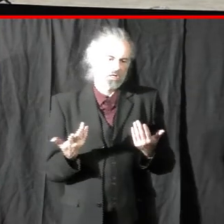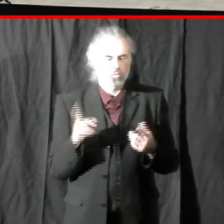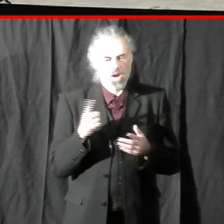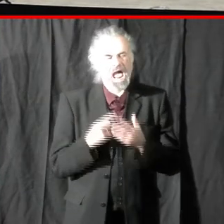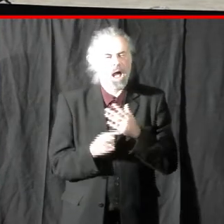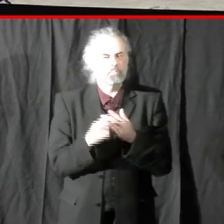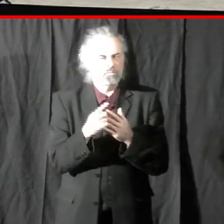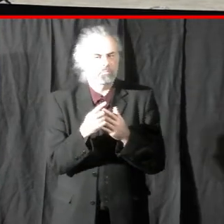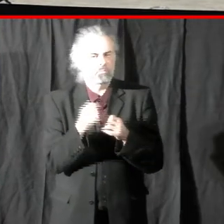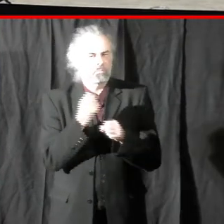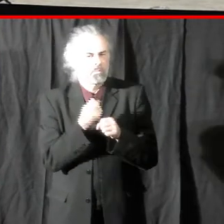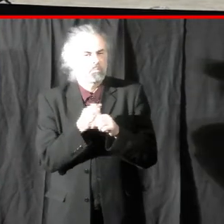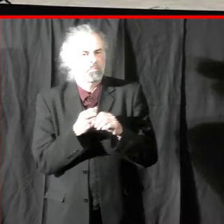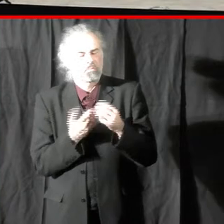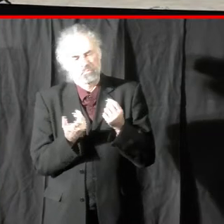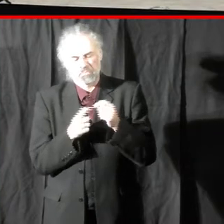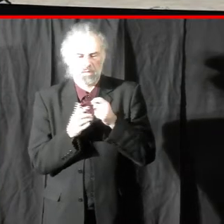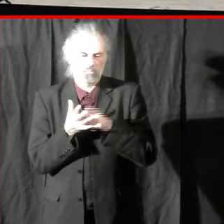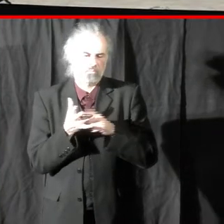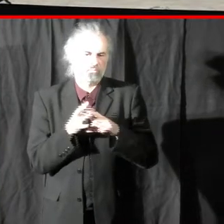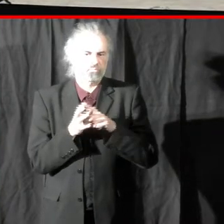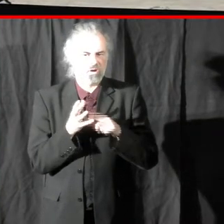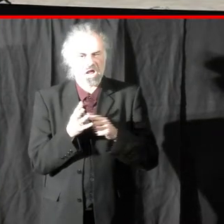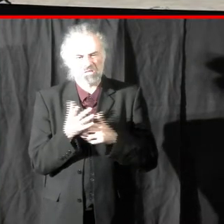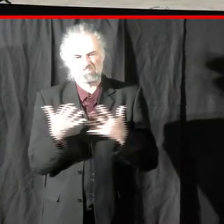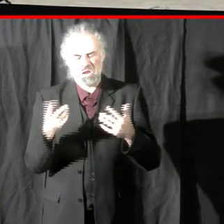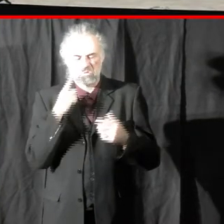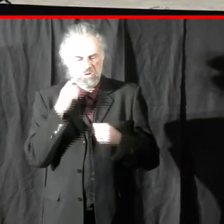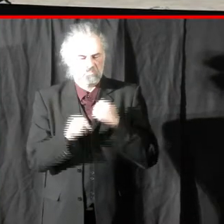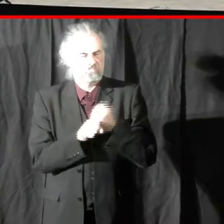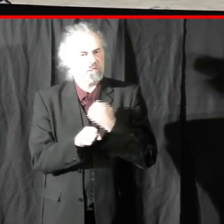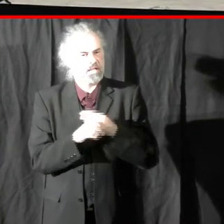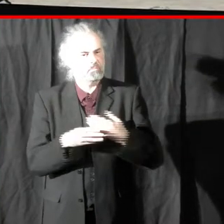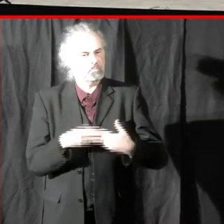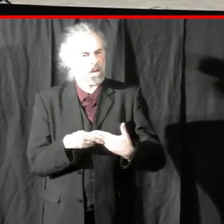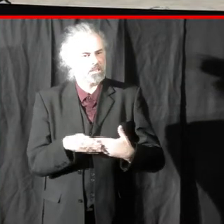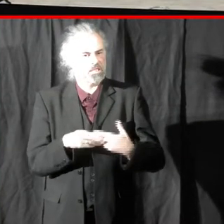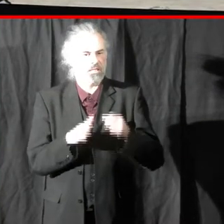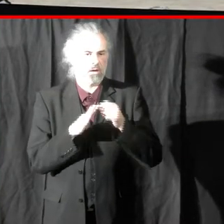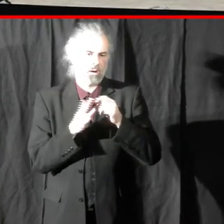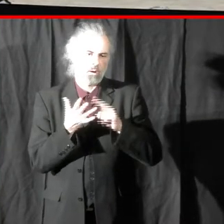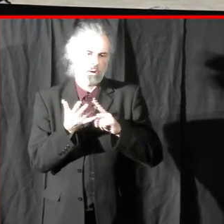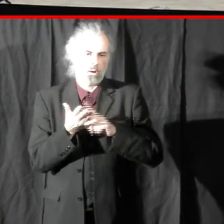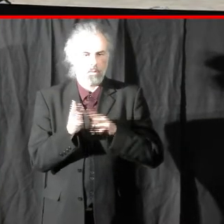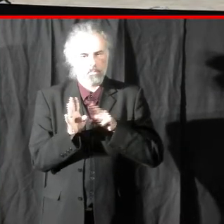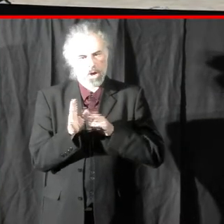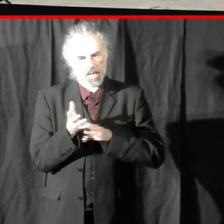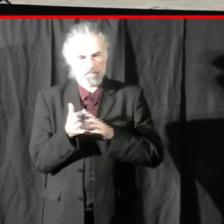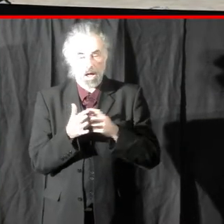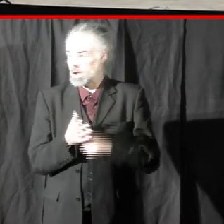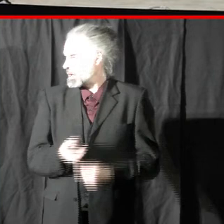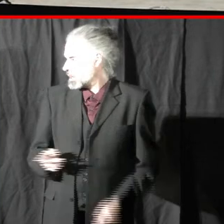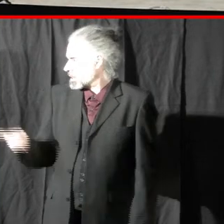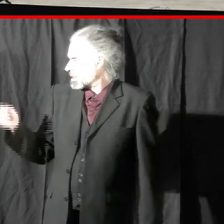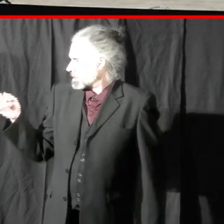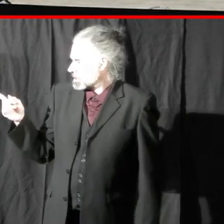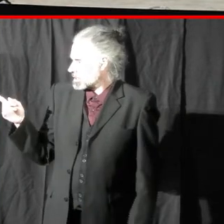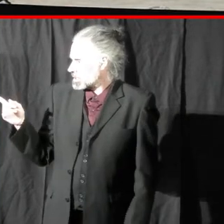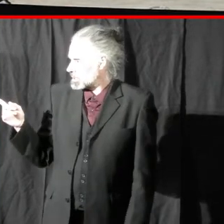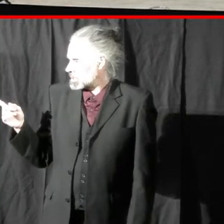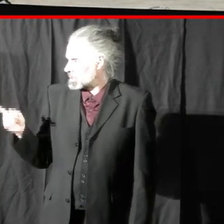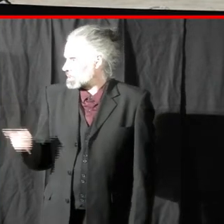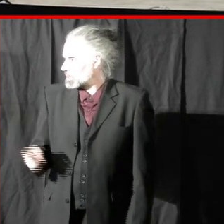many... manufacturing of polymers, for example. Oh, okay. So yep. Would that happen when the thing Professor, you're going to miss your flight. Oh, yeah. Would that